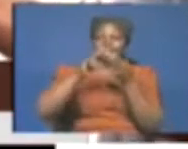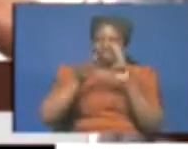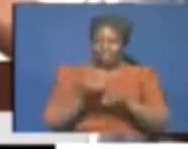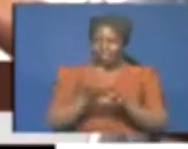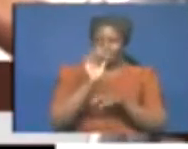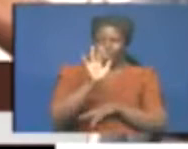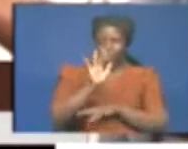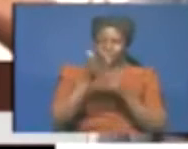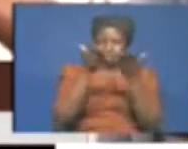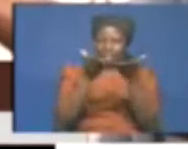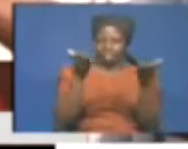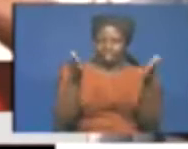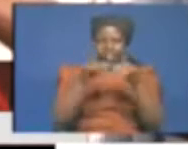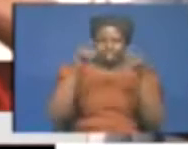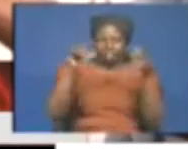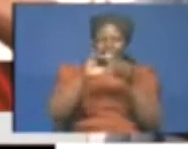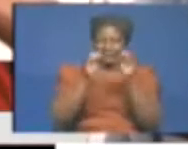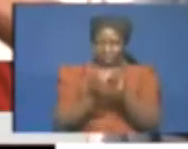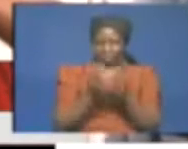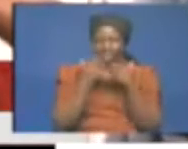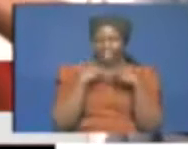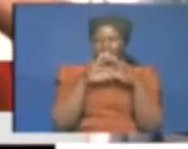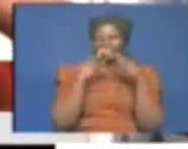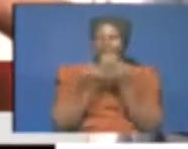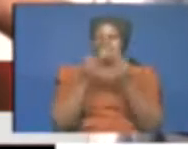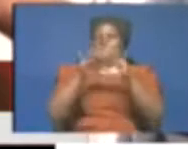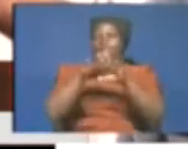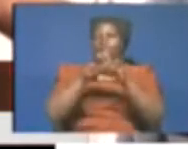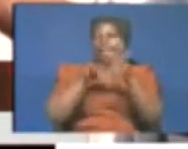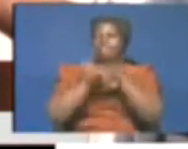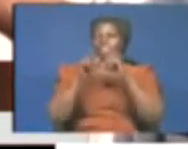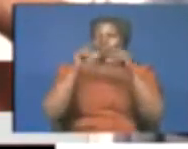numbers, their family members in large numbers,